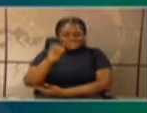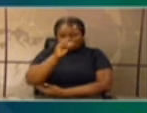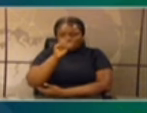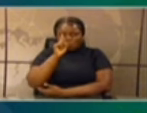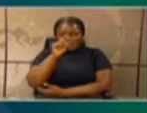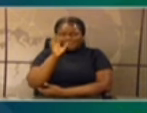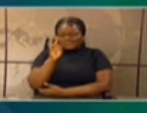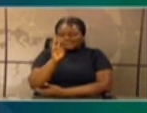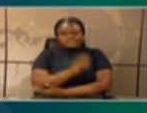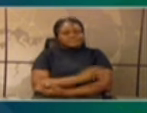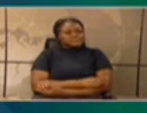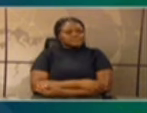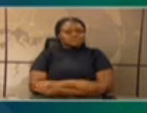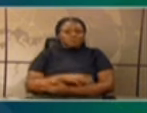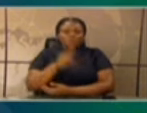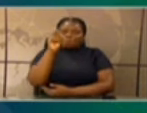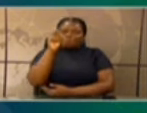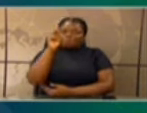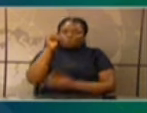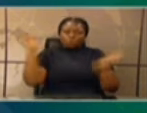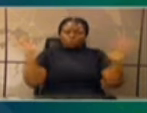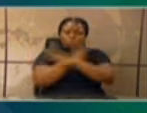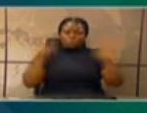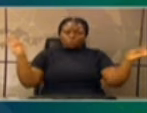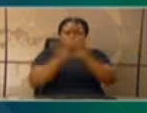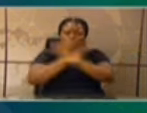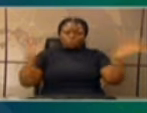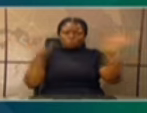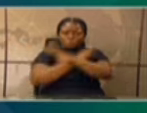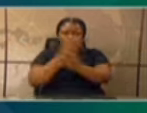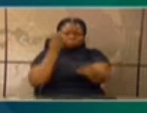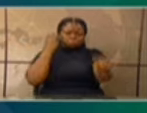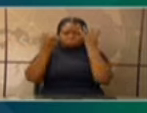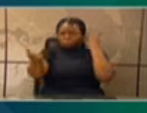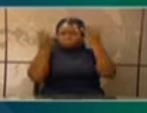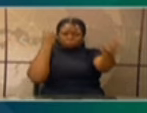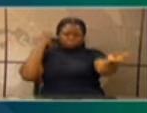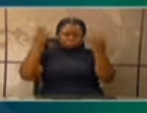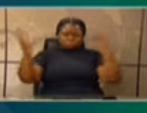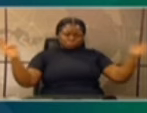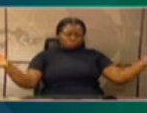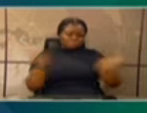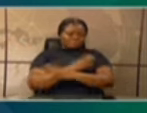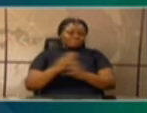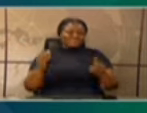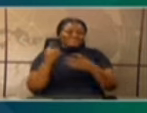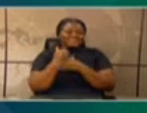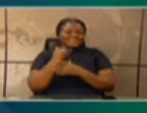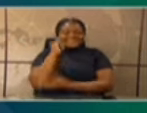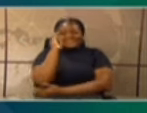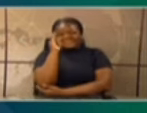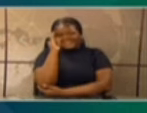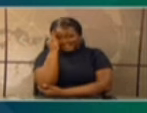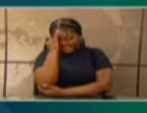7.016 kilometers are motorways. The whole Italy motorway or